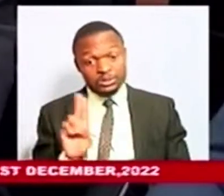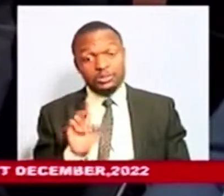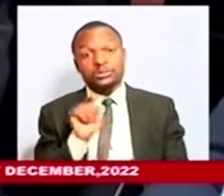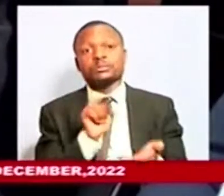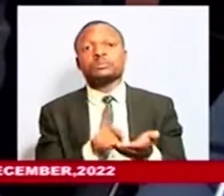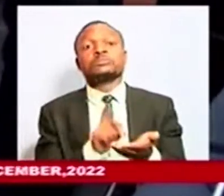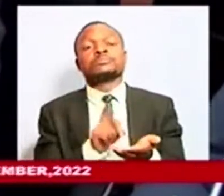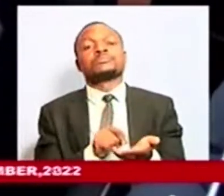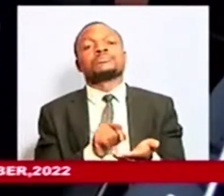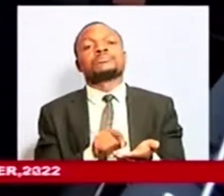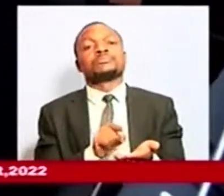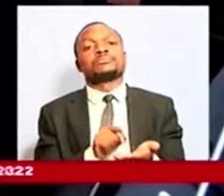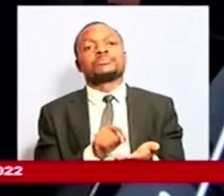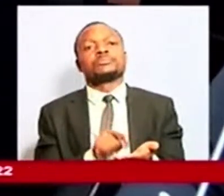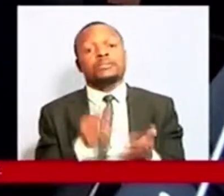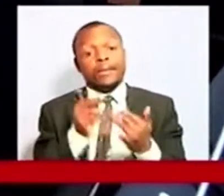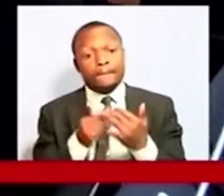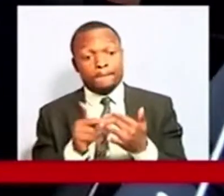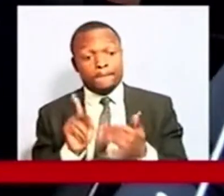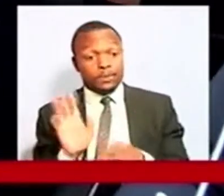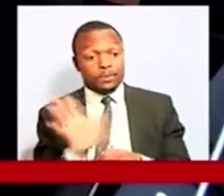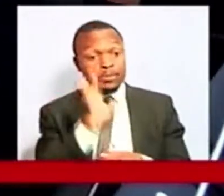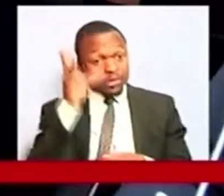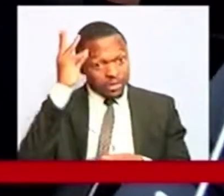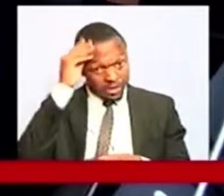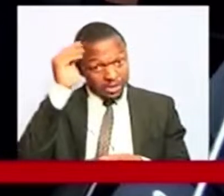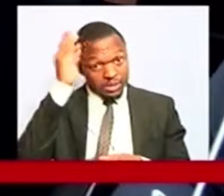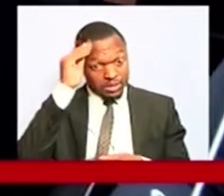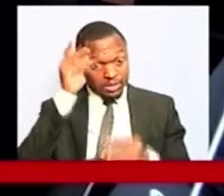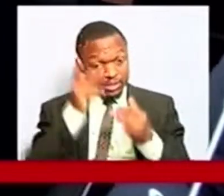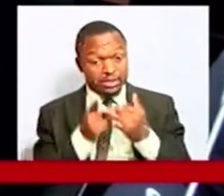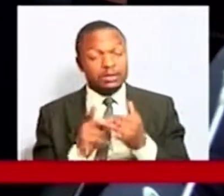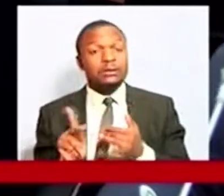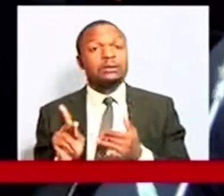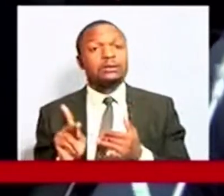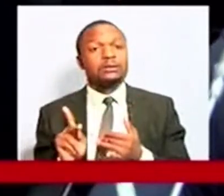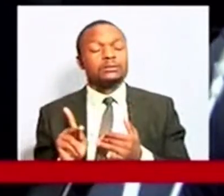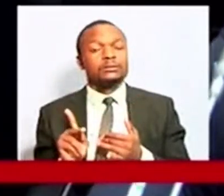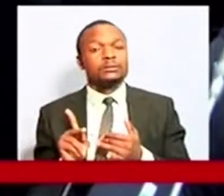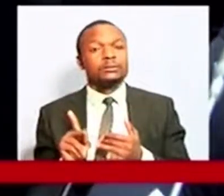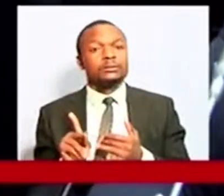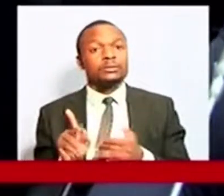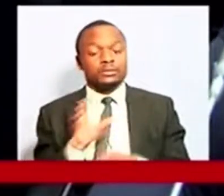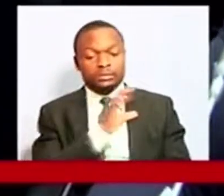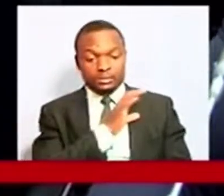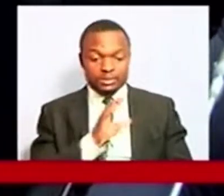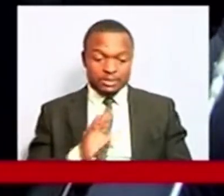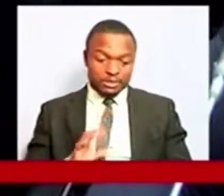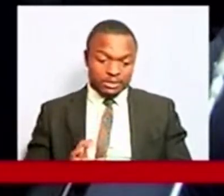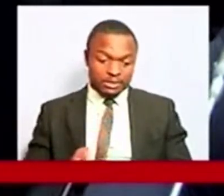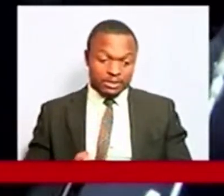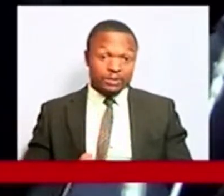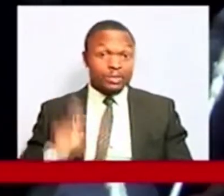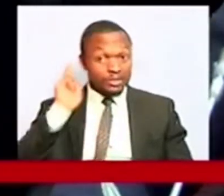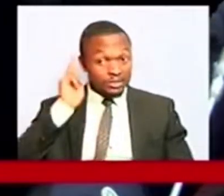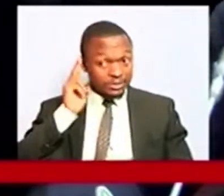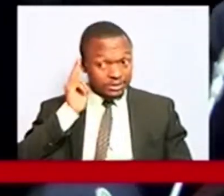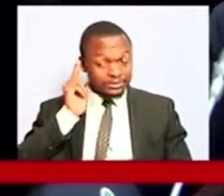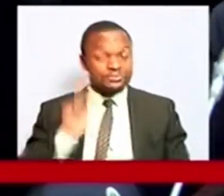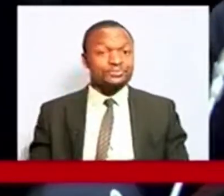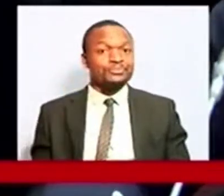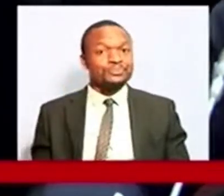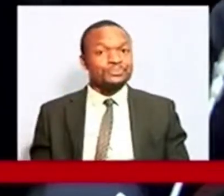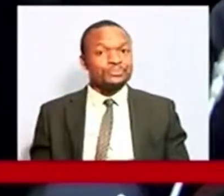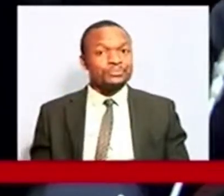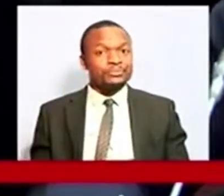this as part of his experience, as part of his company profile to bid